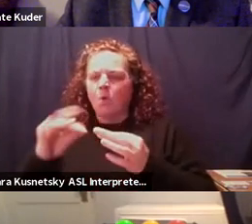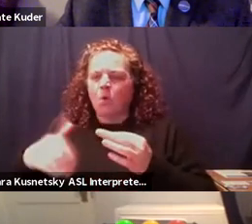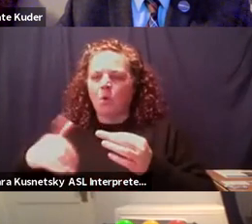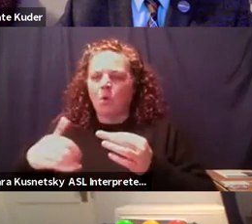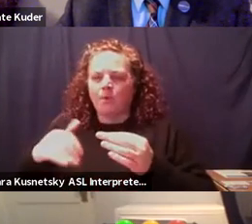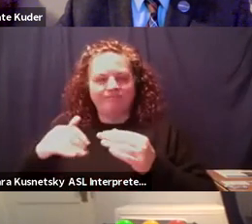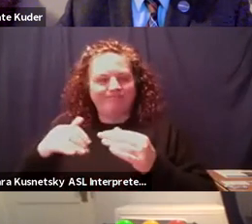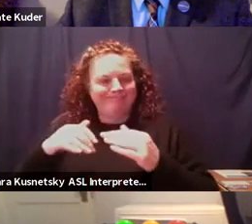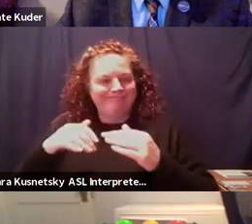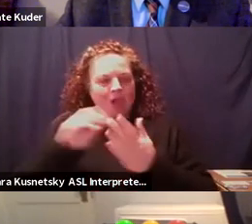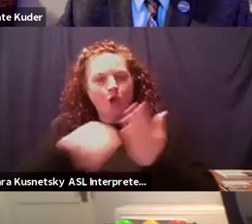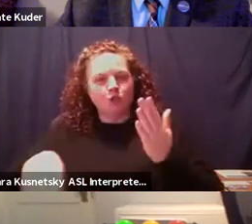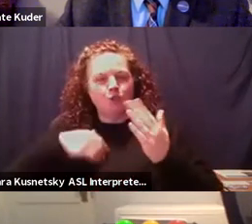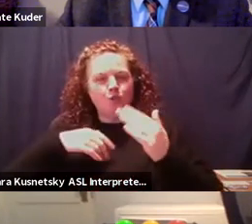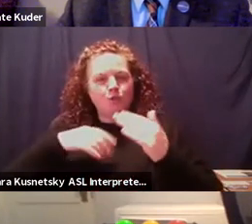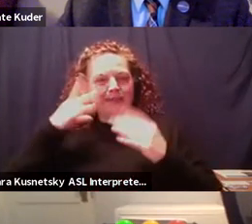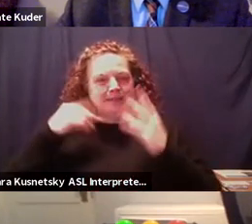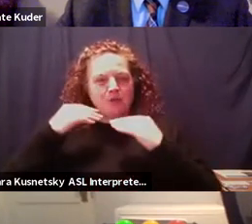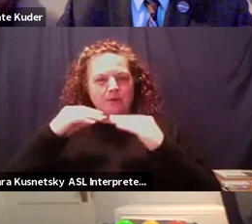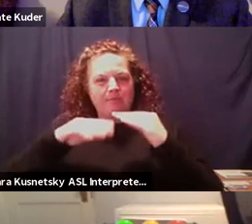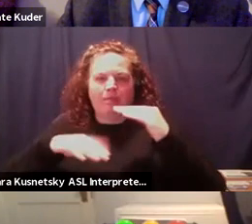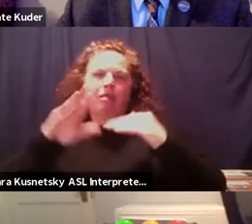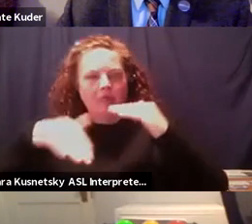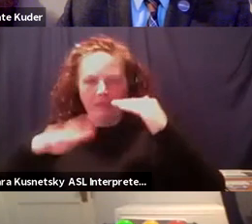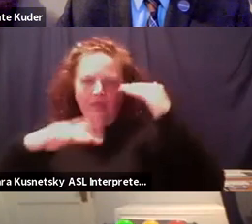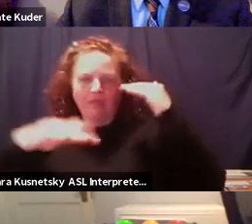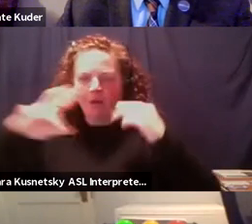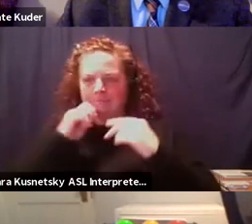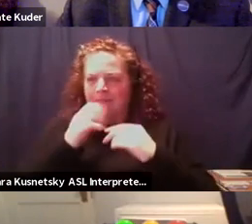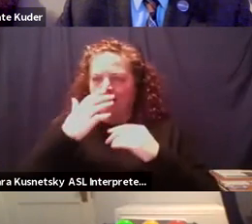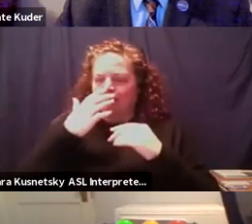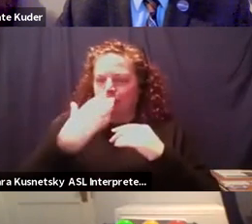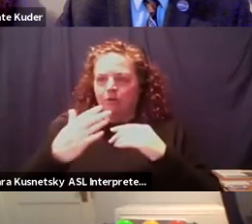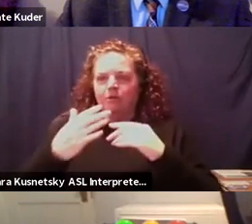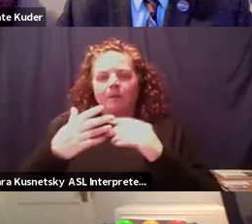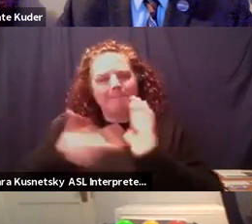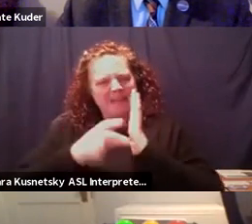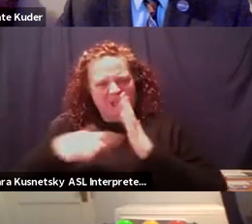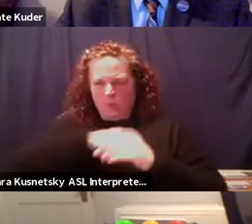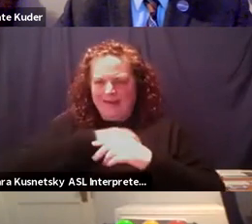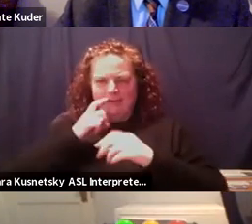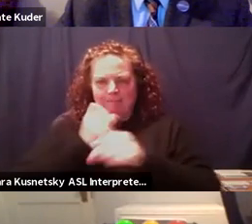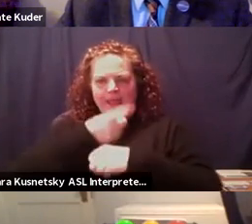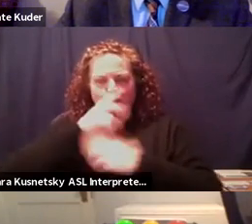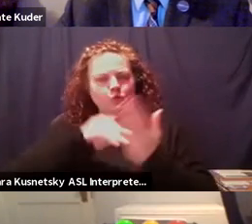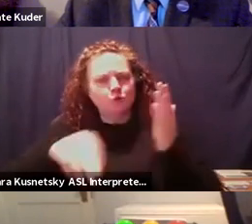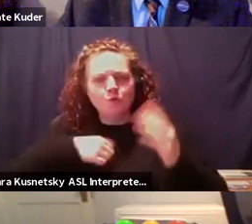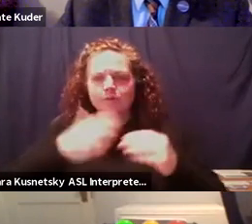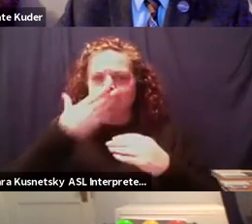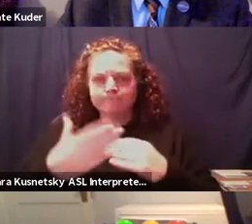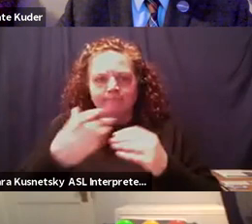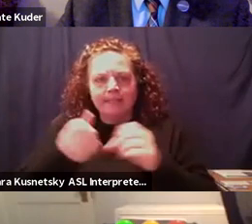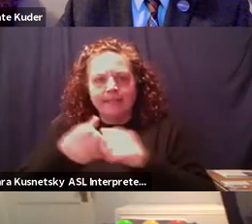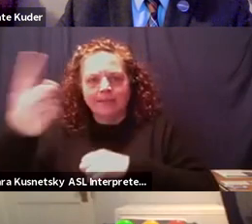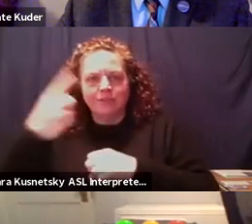from this year that we needed to stabilize their school experience going into next year. And so that was the $18.5 million in additional soft landings